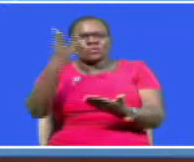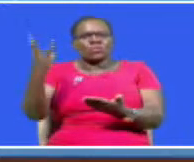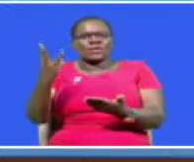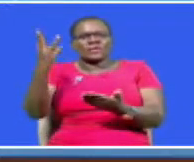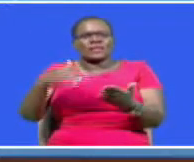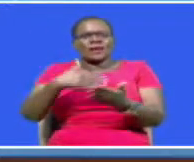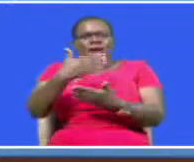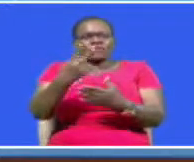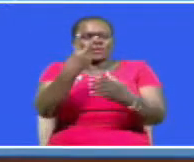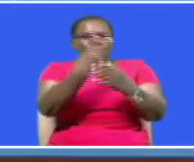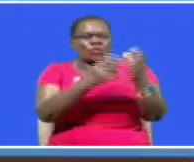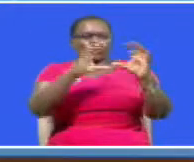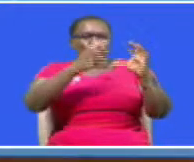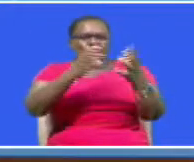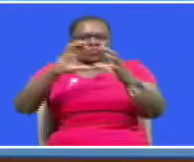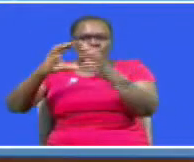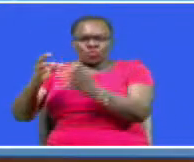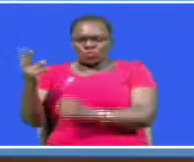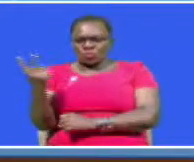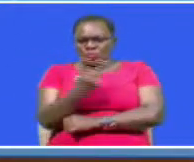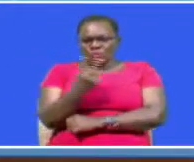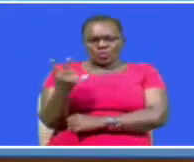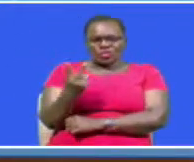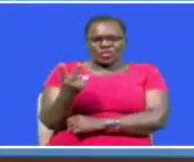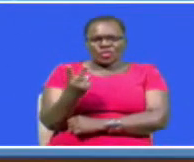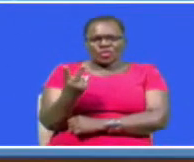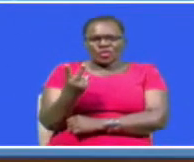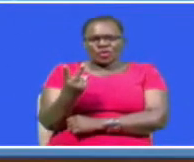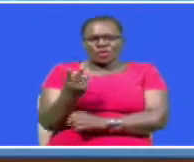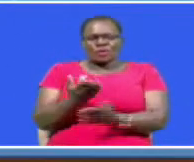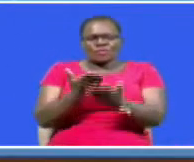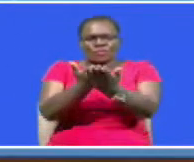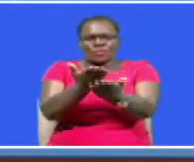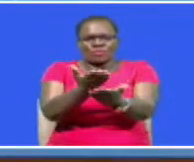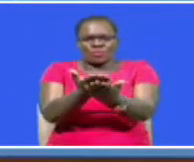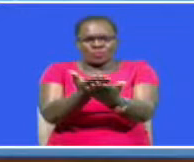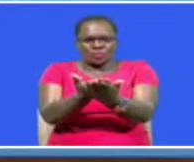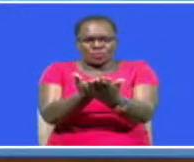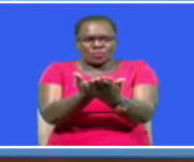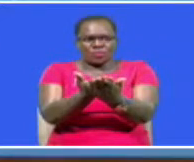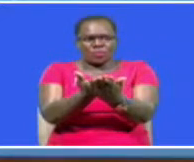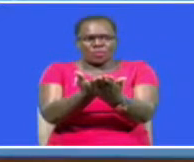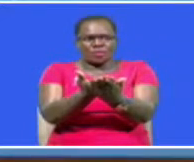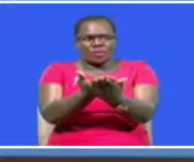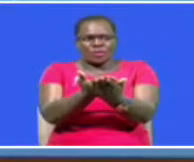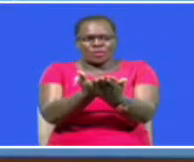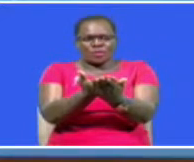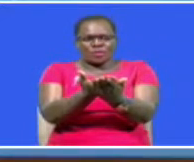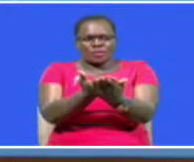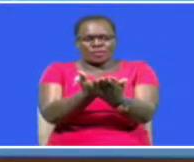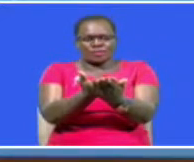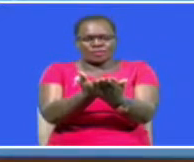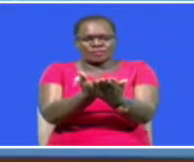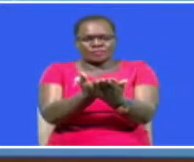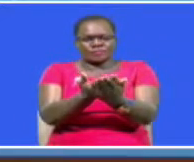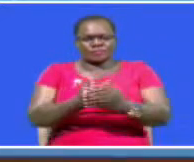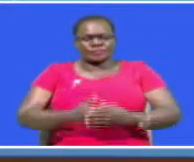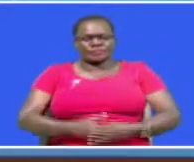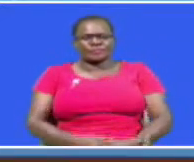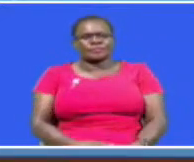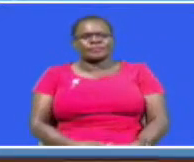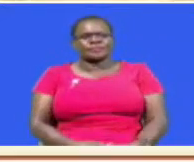after both sides, the prosecution and the defense, made their submissions. A Coast Base reporter, Tobias Chanji, with the